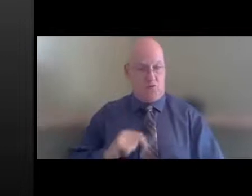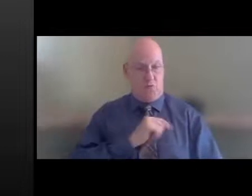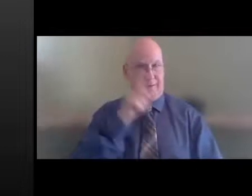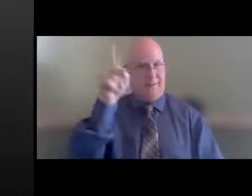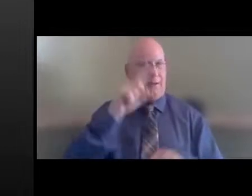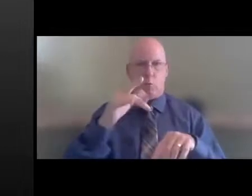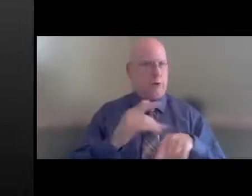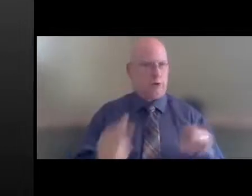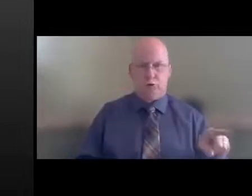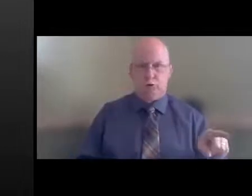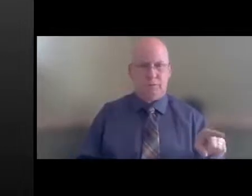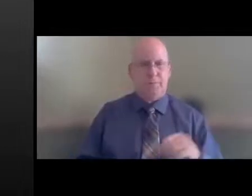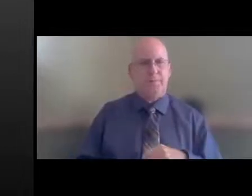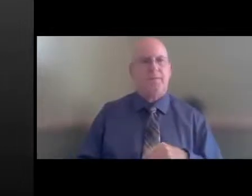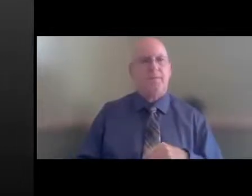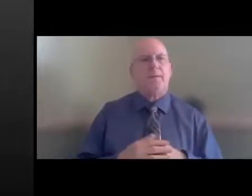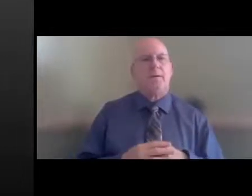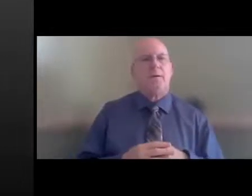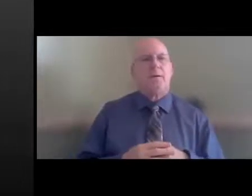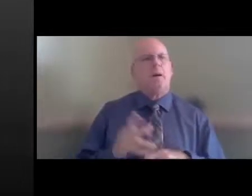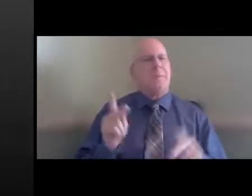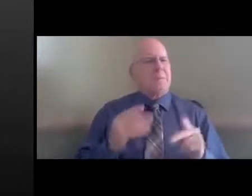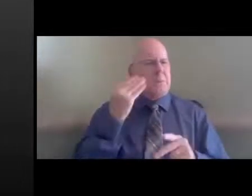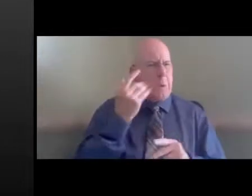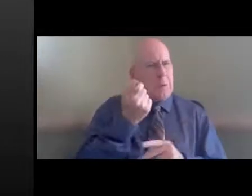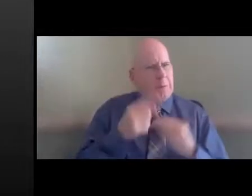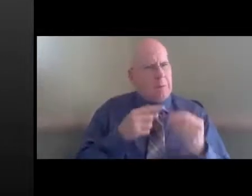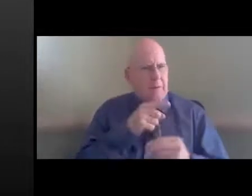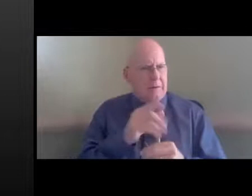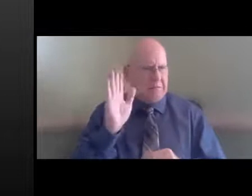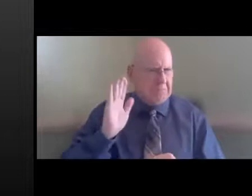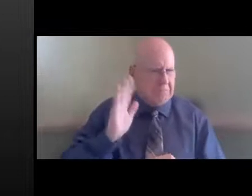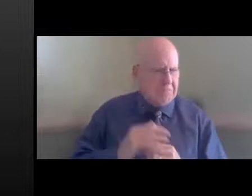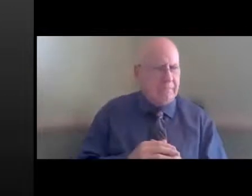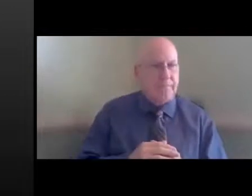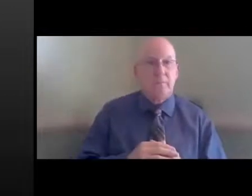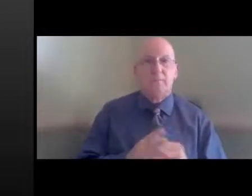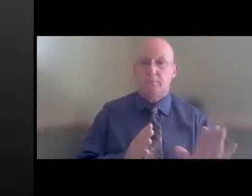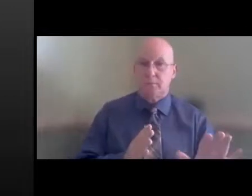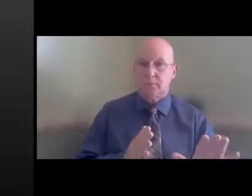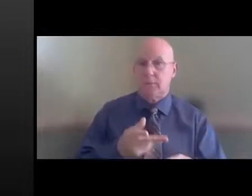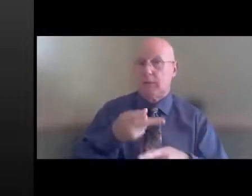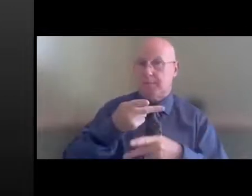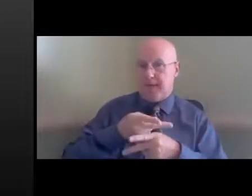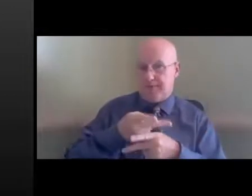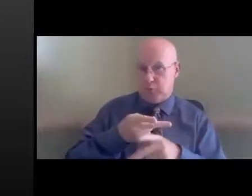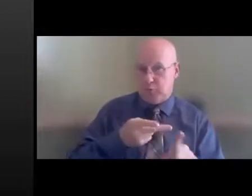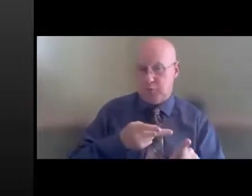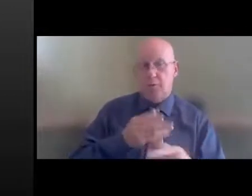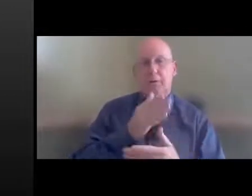and a lot of people know at least a little bit about this. And so what we have to be careful about is that some kinds